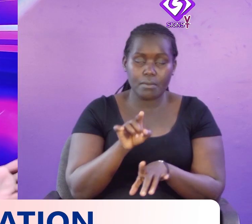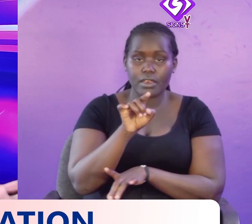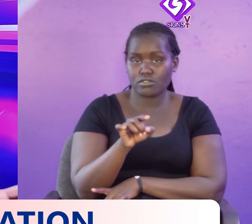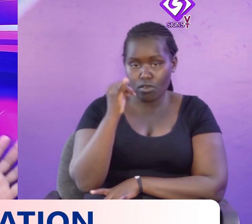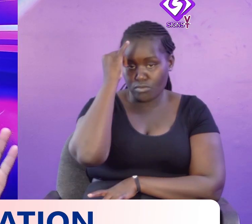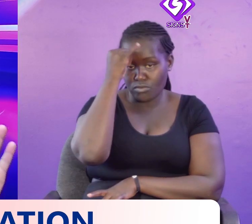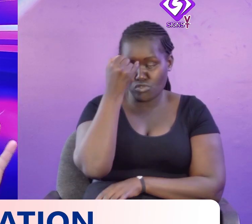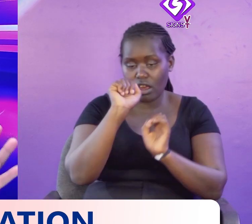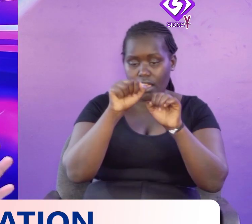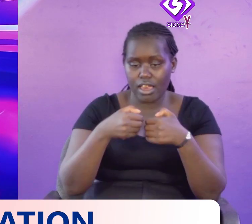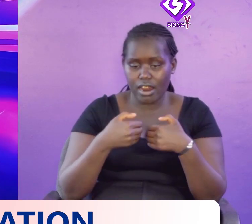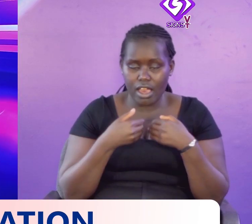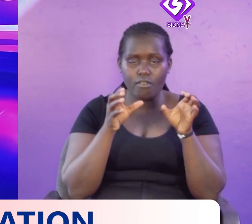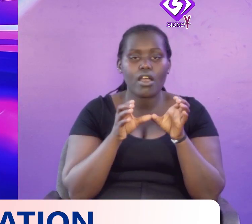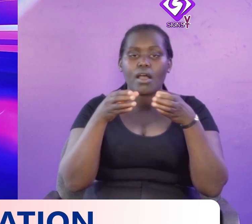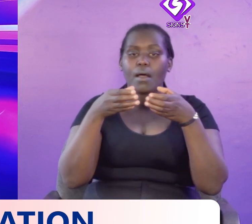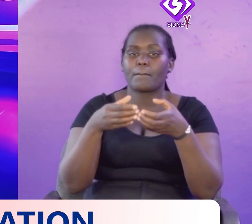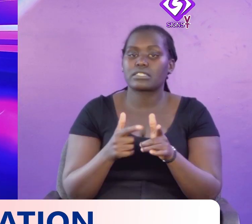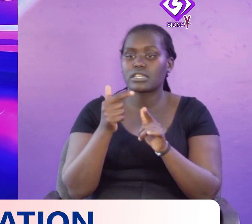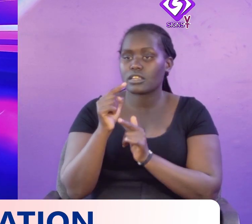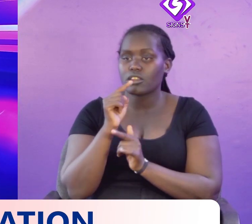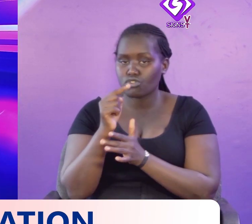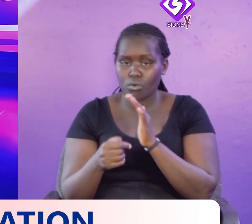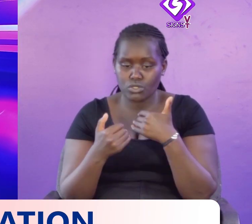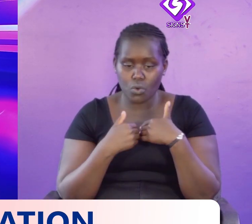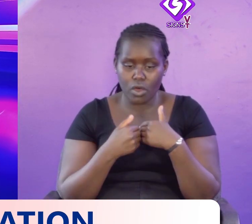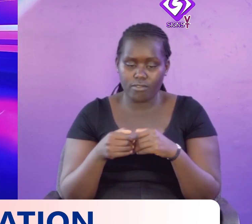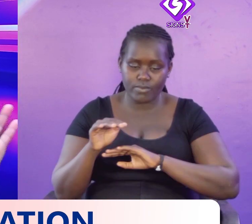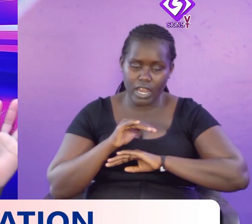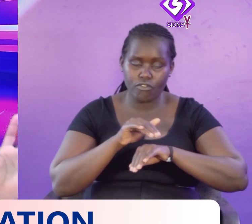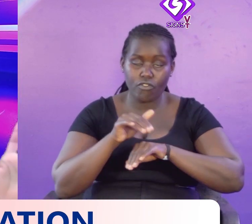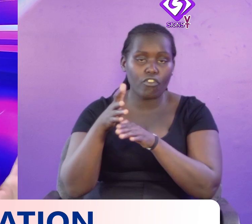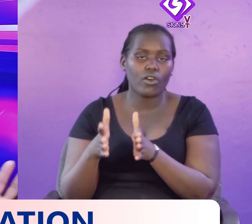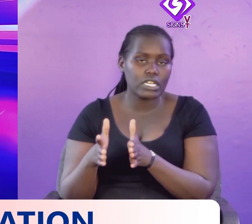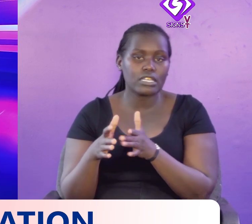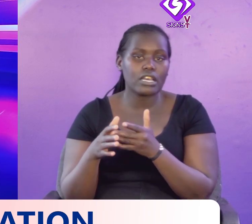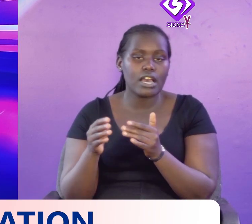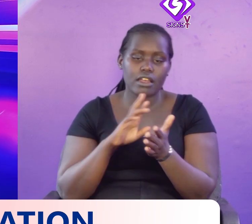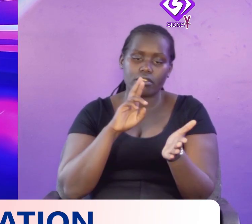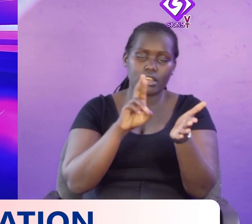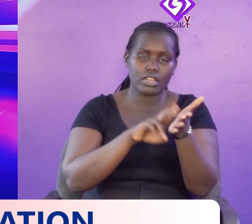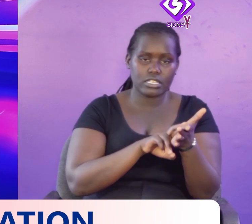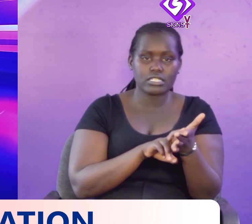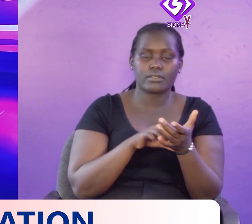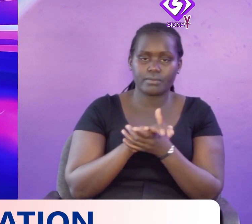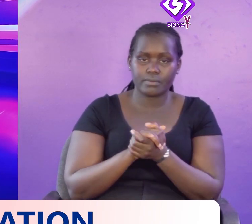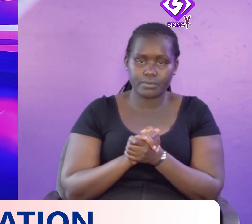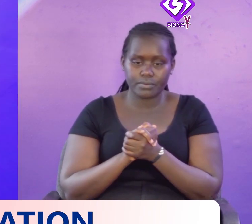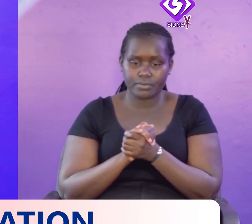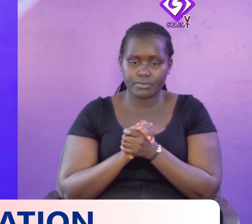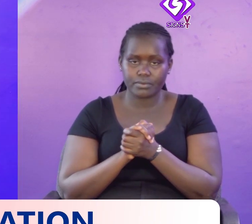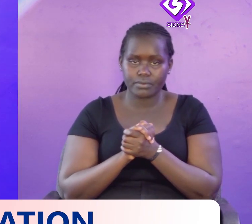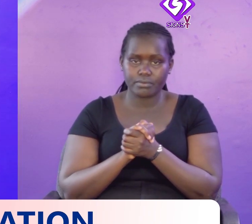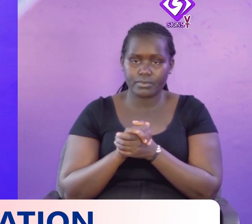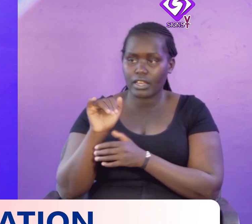can just create a party and then you make sure that you have enough followers and they register. And yeah, then, I'm told right now to sell a party